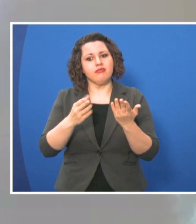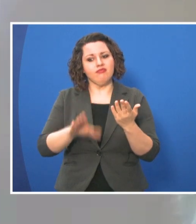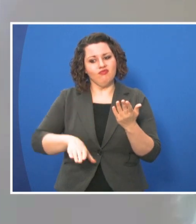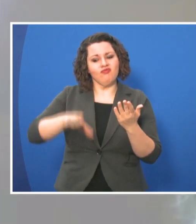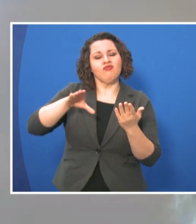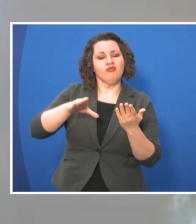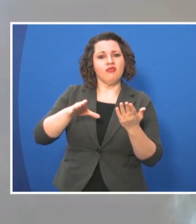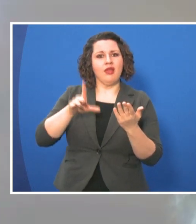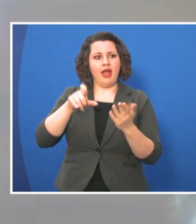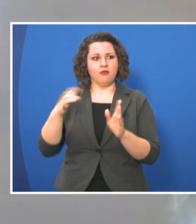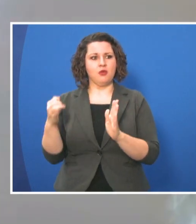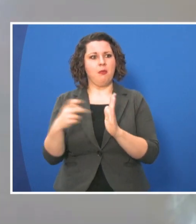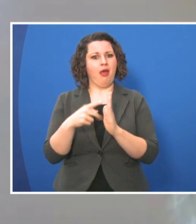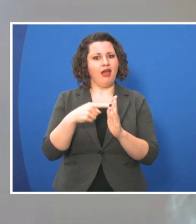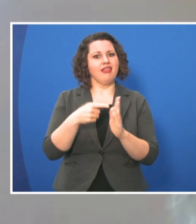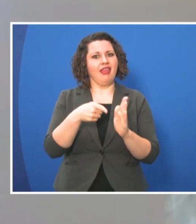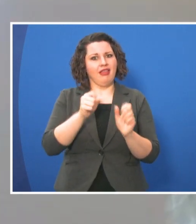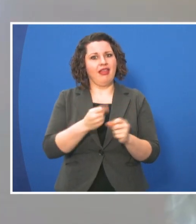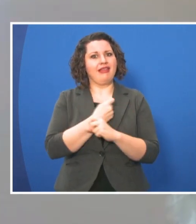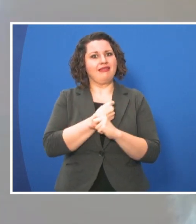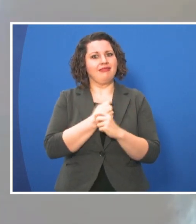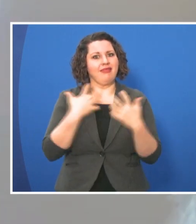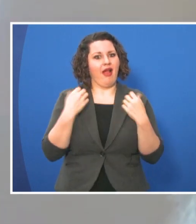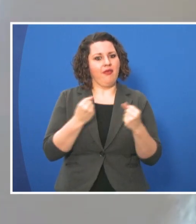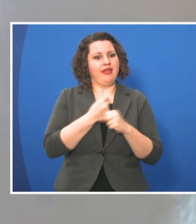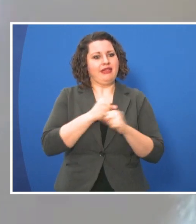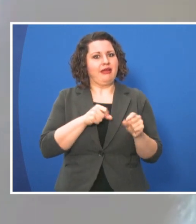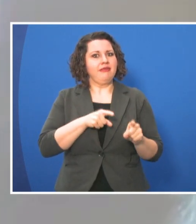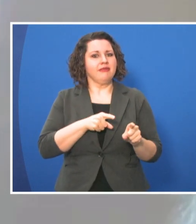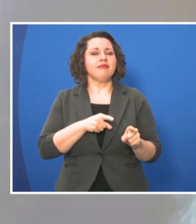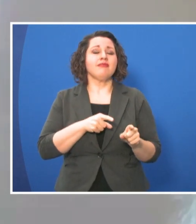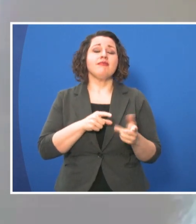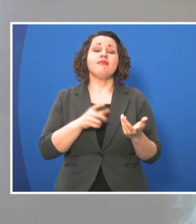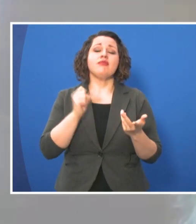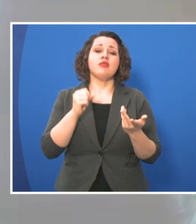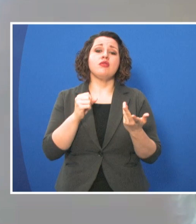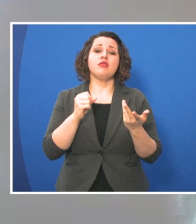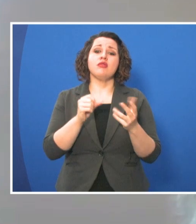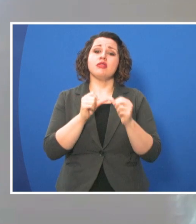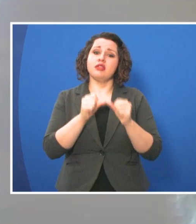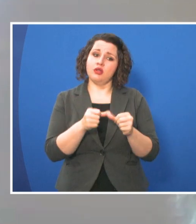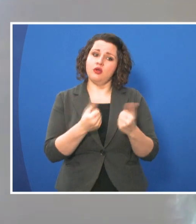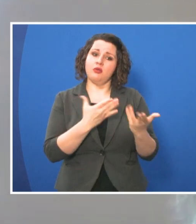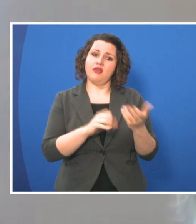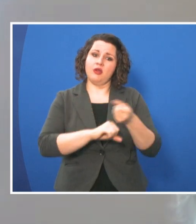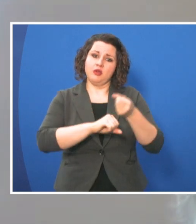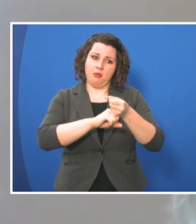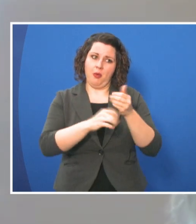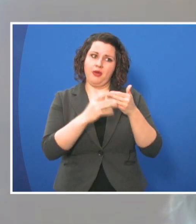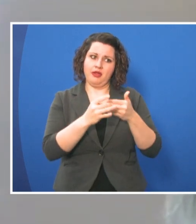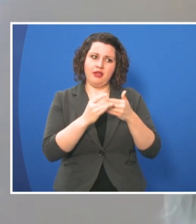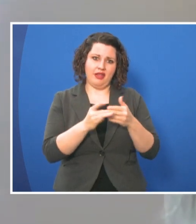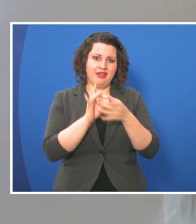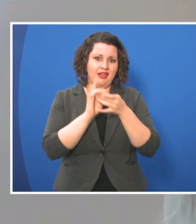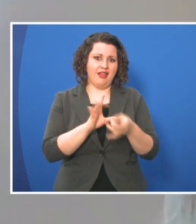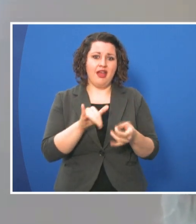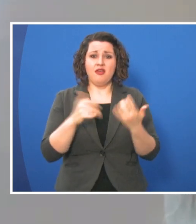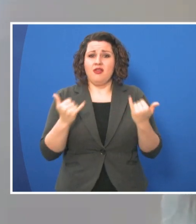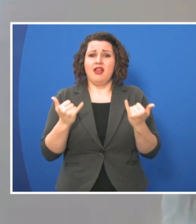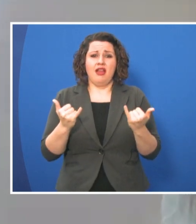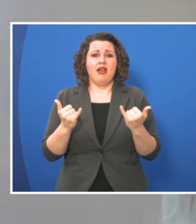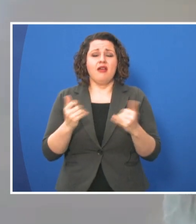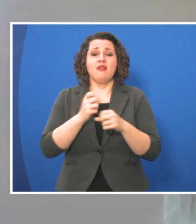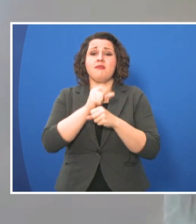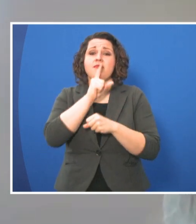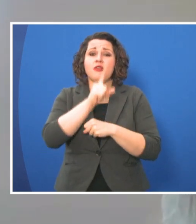getting back to, and we want to do that in a safe way. And so I think we can continue to provide support and guidance on that. And right now I would say we want to just make